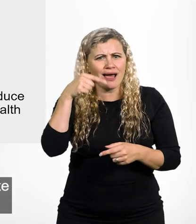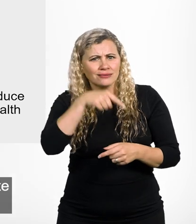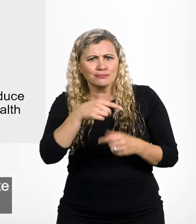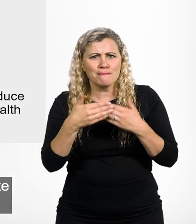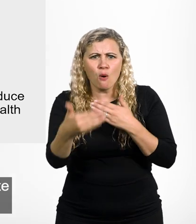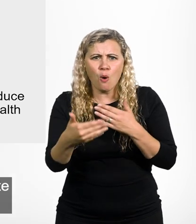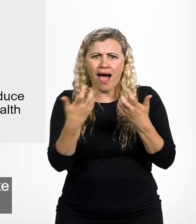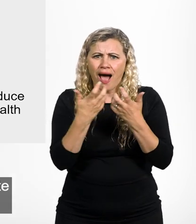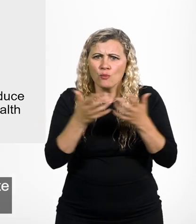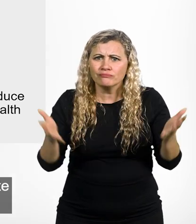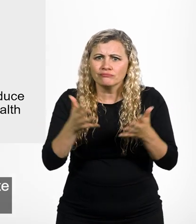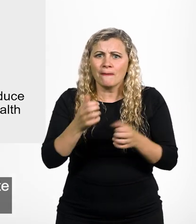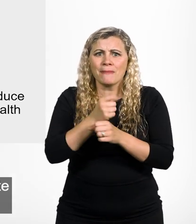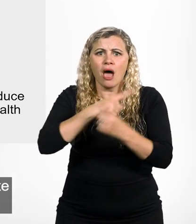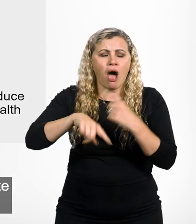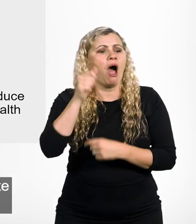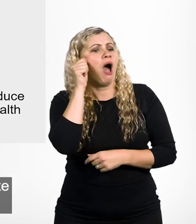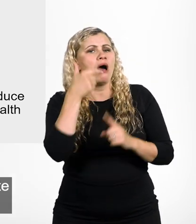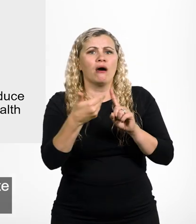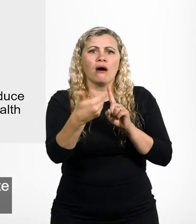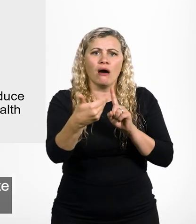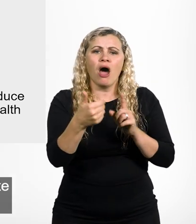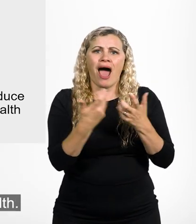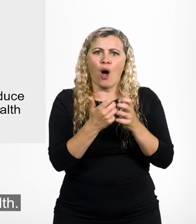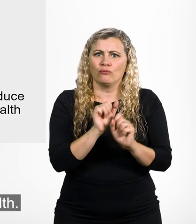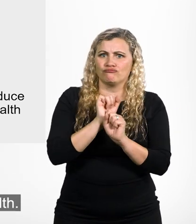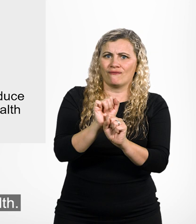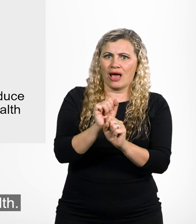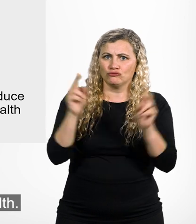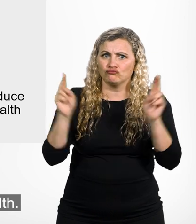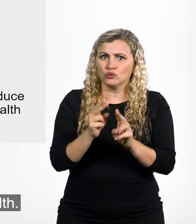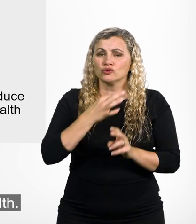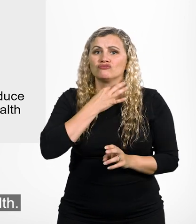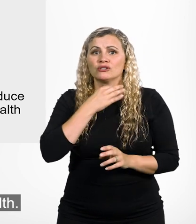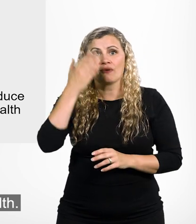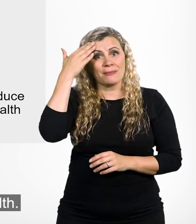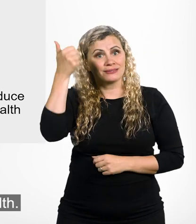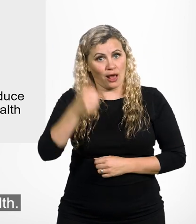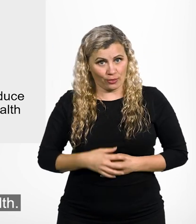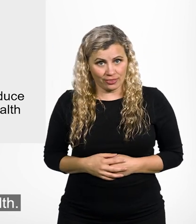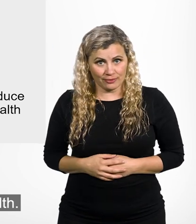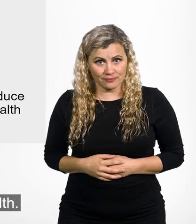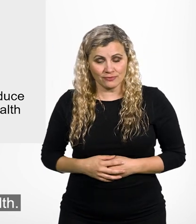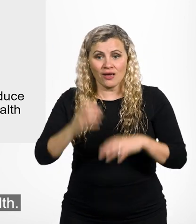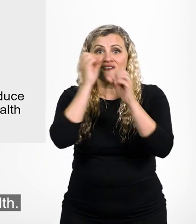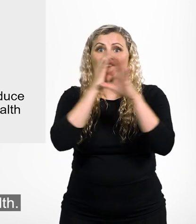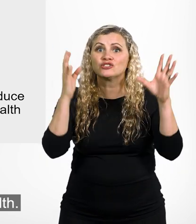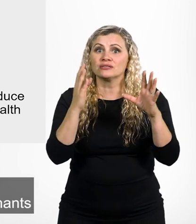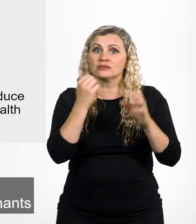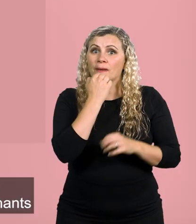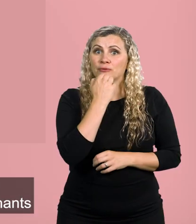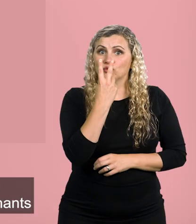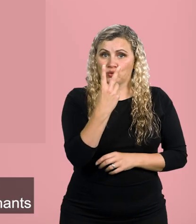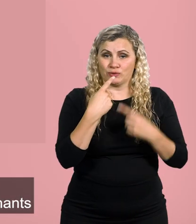further understand and promote actions we can take to prevent or reduce our risk of mental ill health